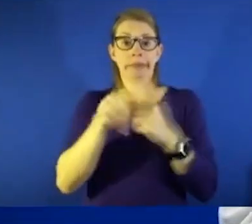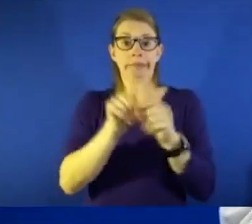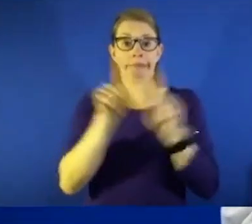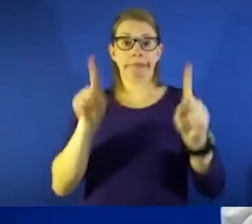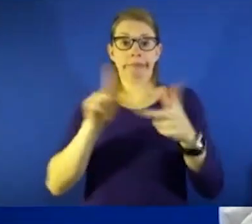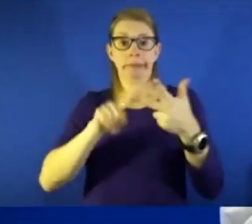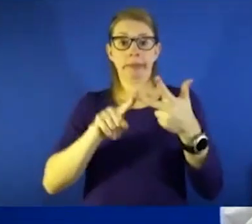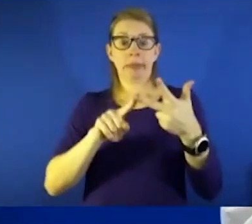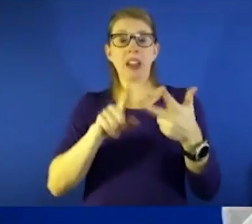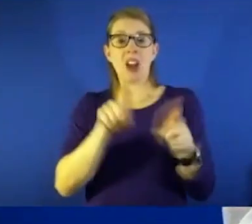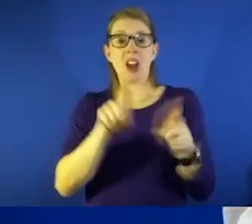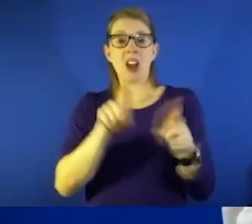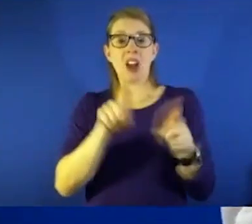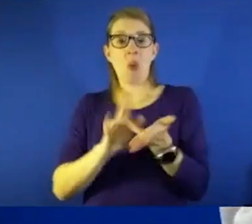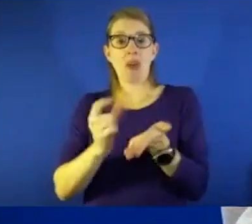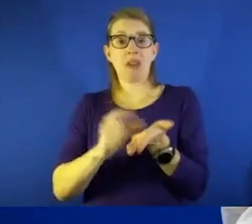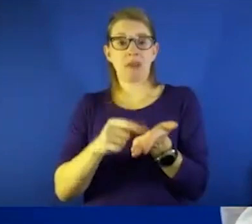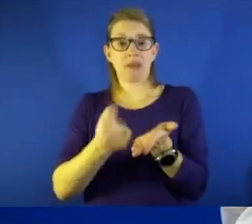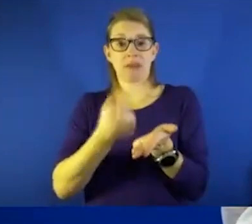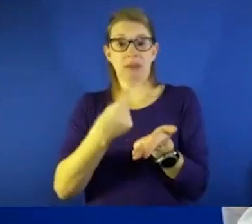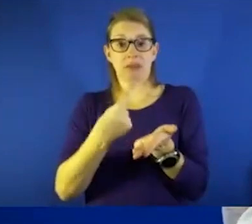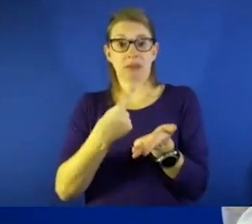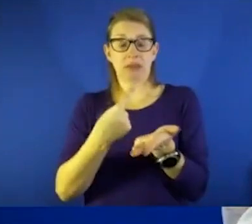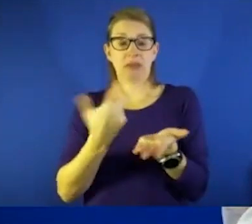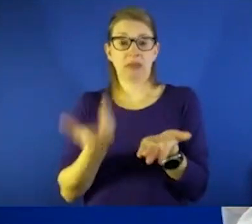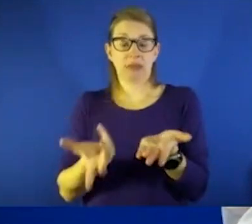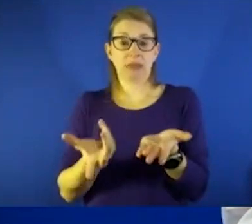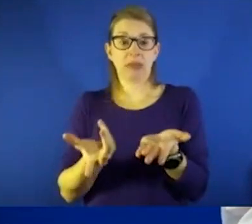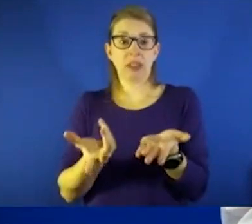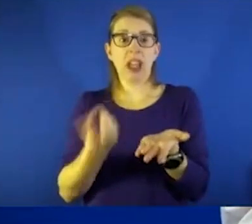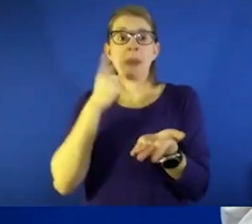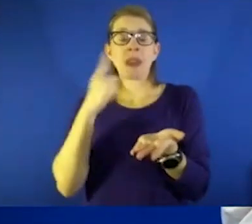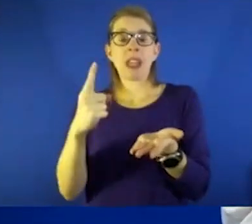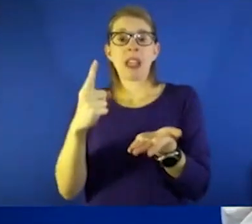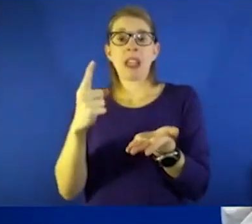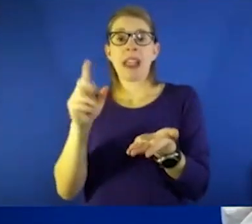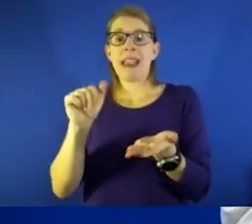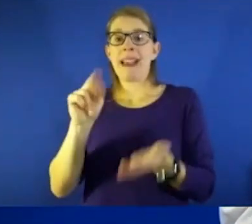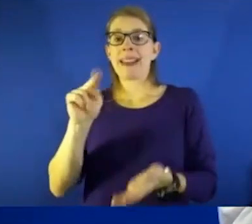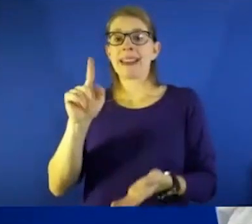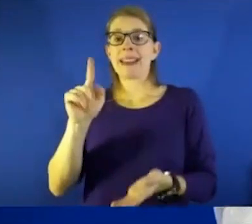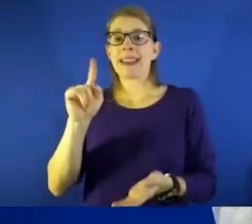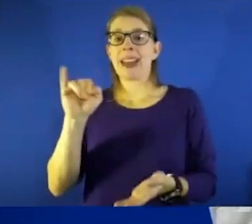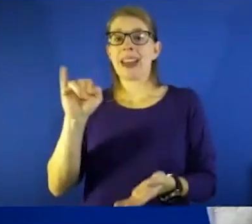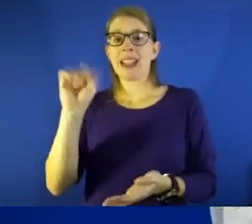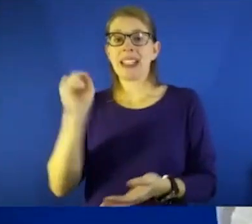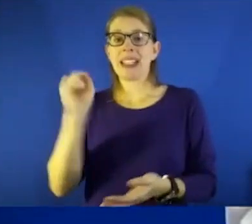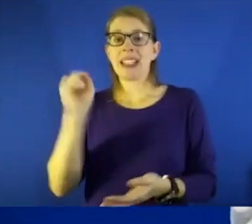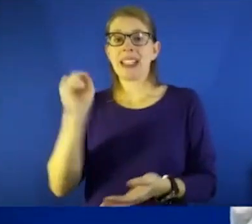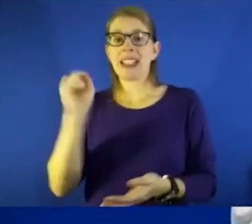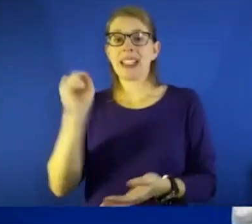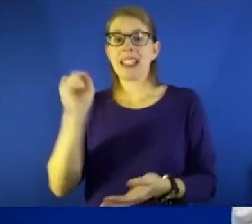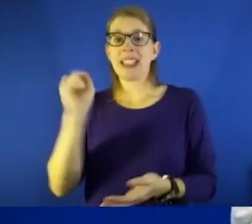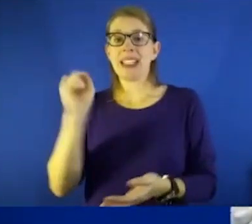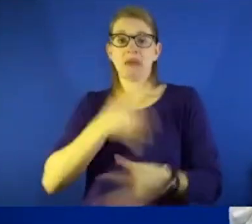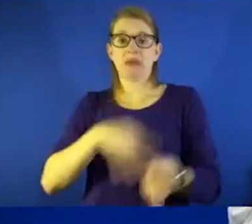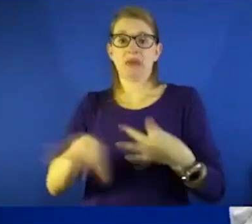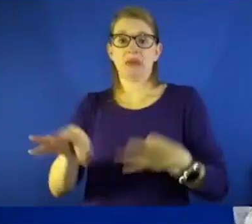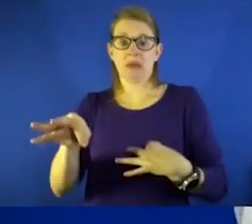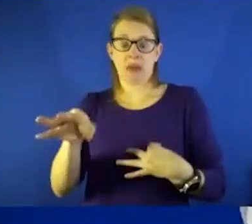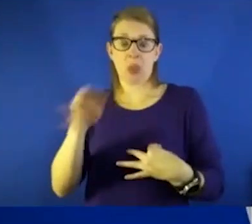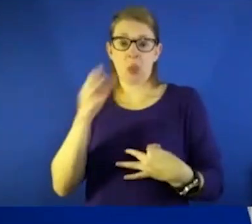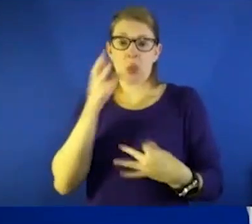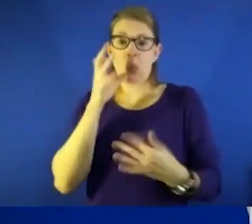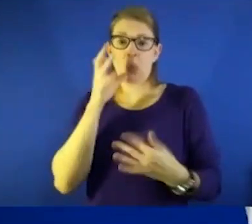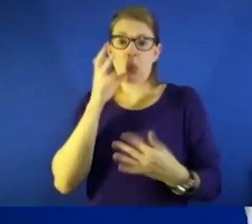The new oral drugs will probably replace a lot of the infusion of the antibodies. We probably won't need to do that as much. So these new drugs will be much more accessible to folks. And